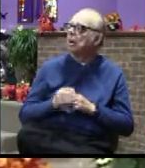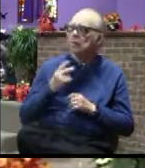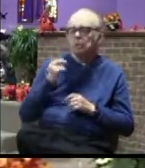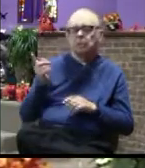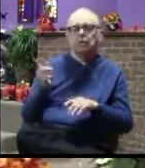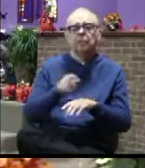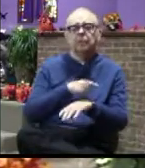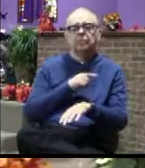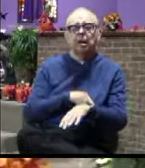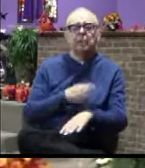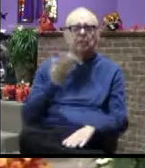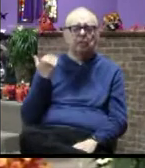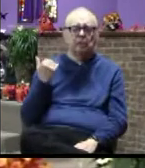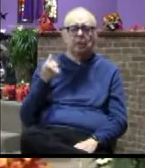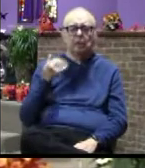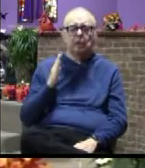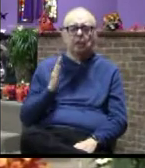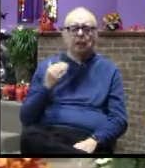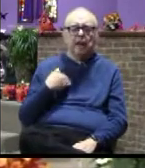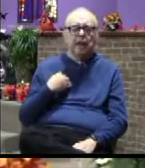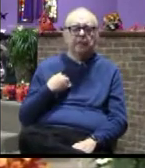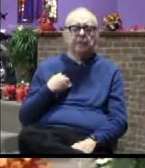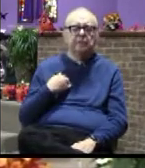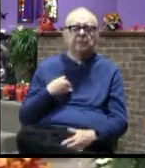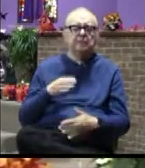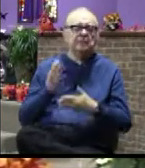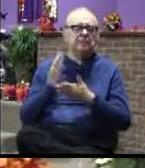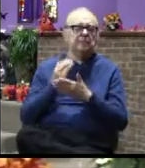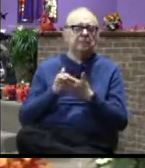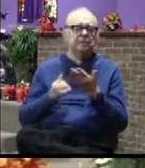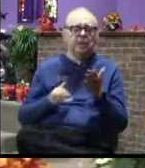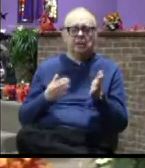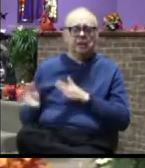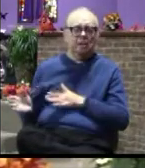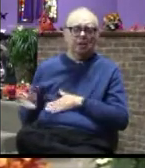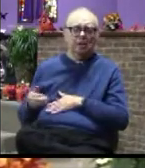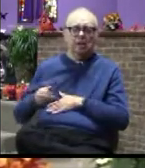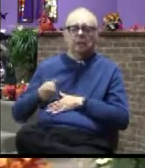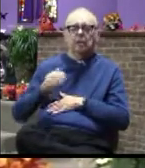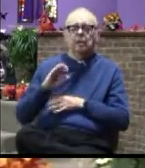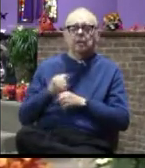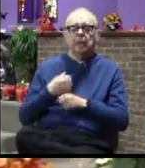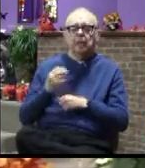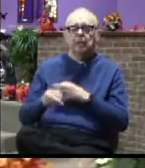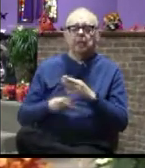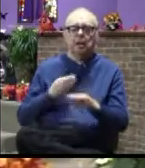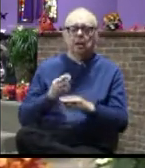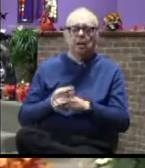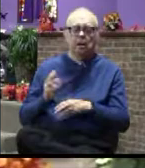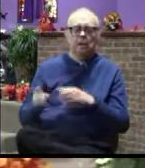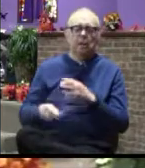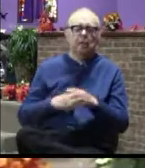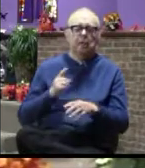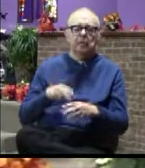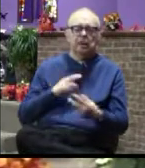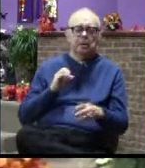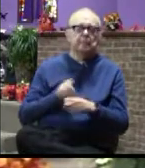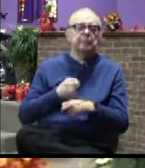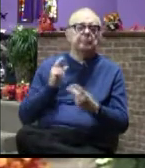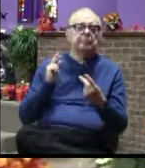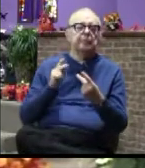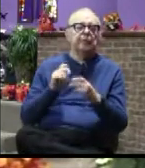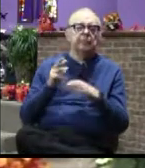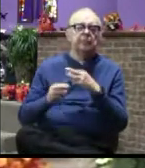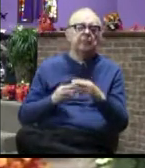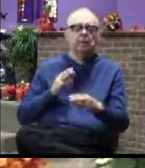you see a long time ago God had this design when God created the world he created this world absolutely perfect